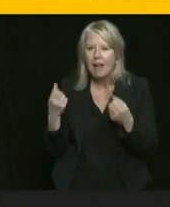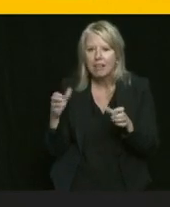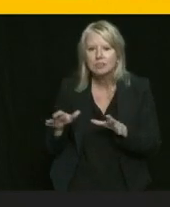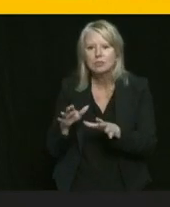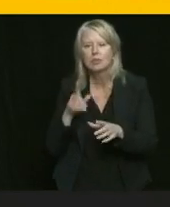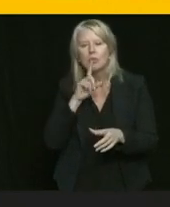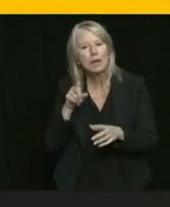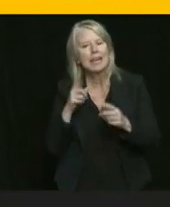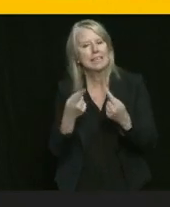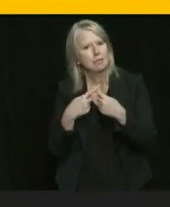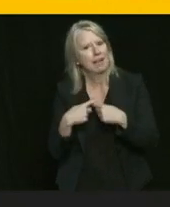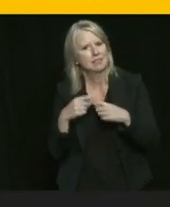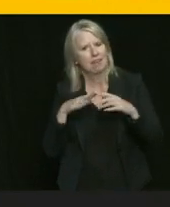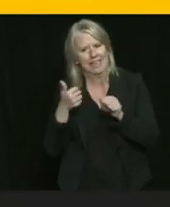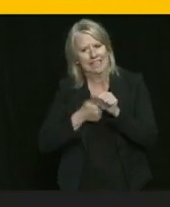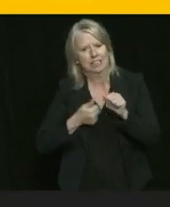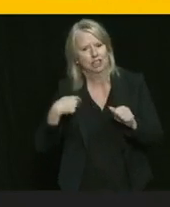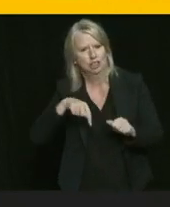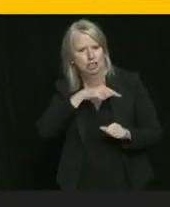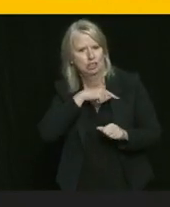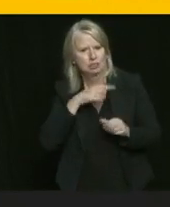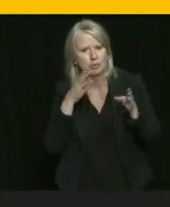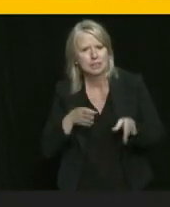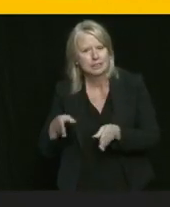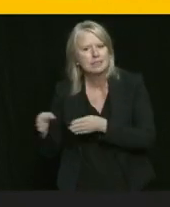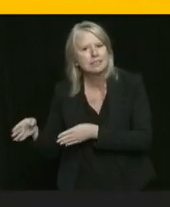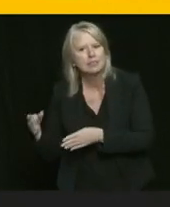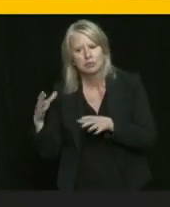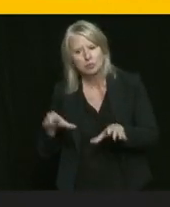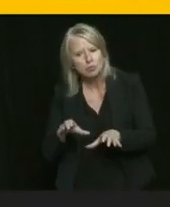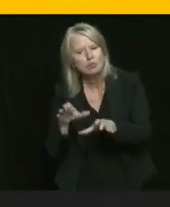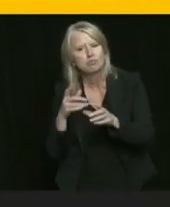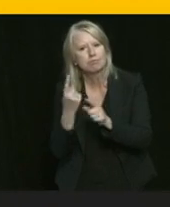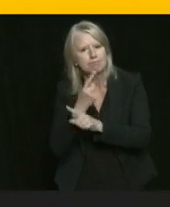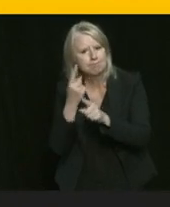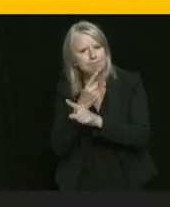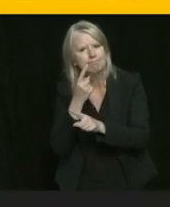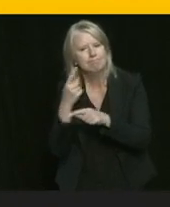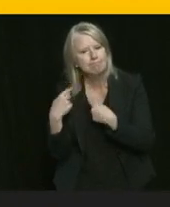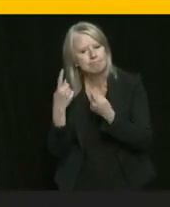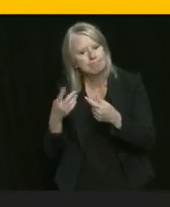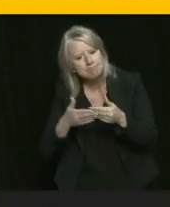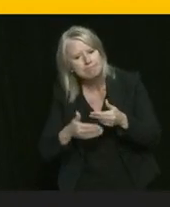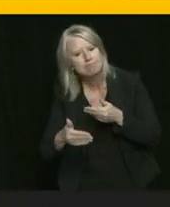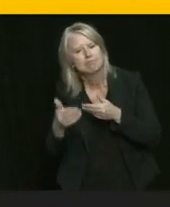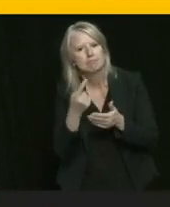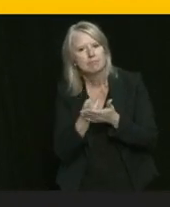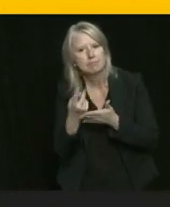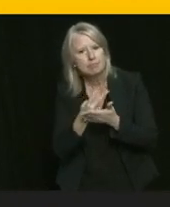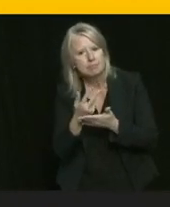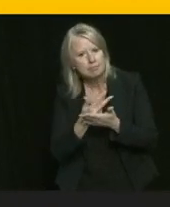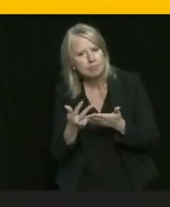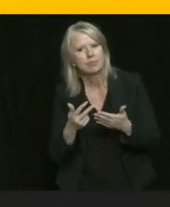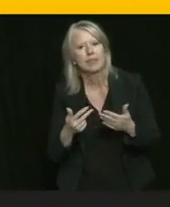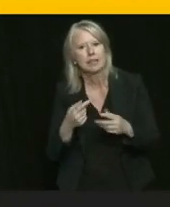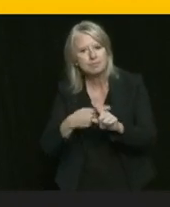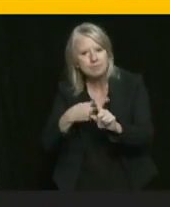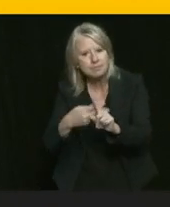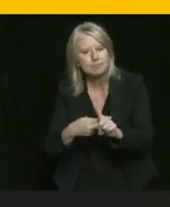what each of us does and what each of us continues to do over the coming weeks. I'm talking about